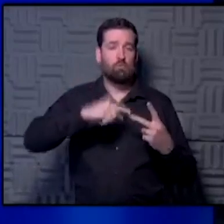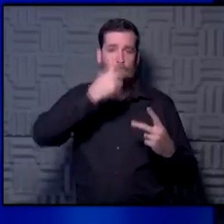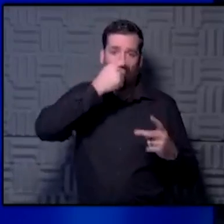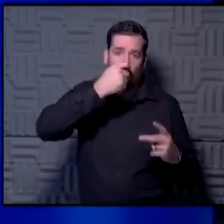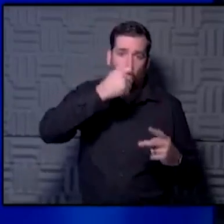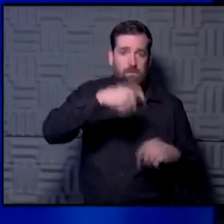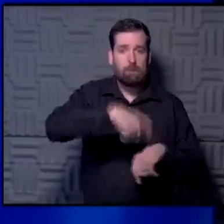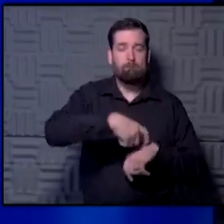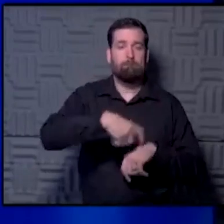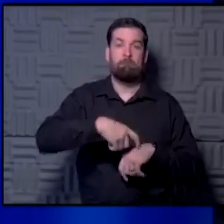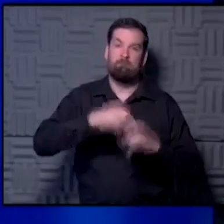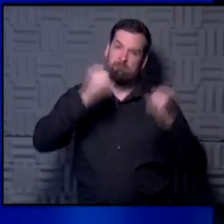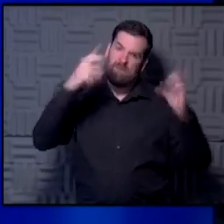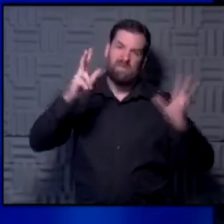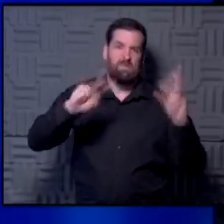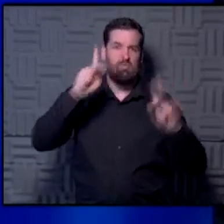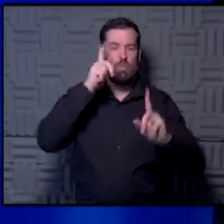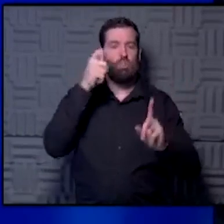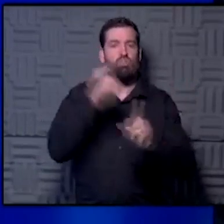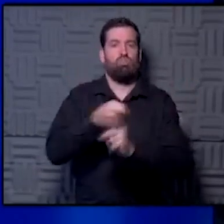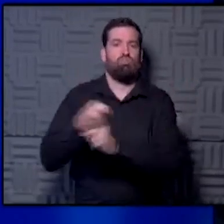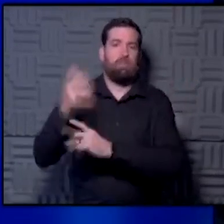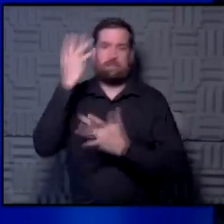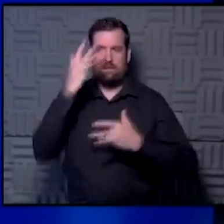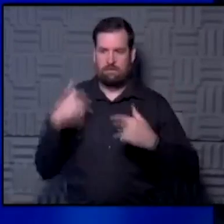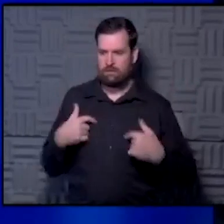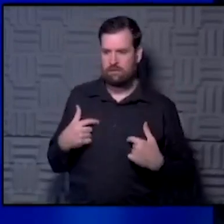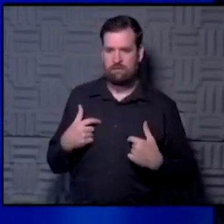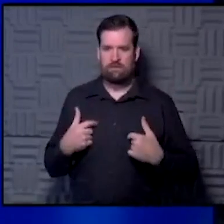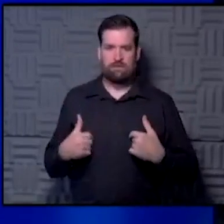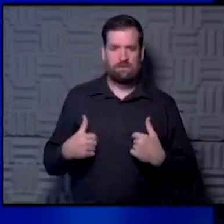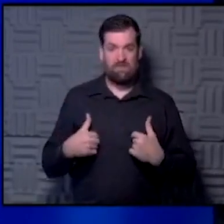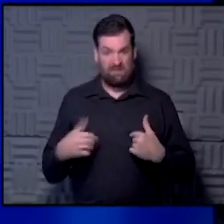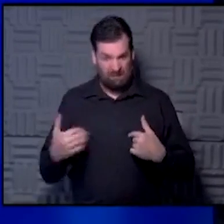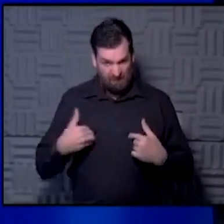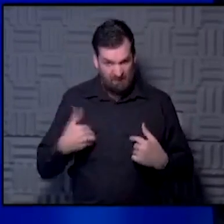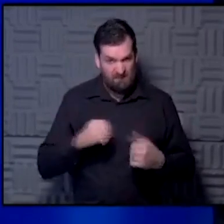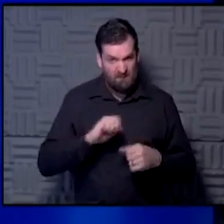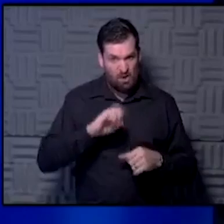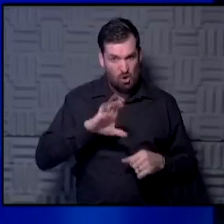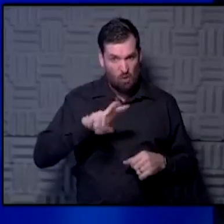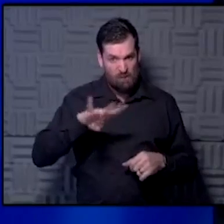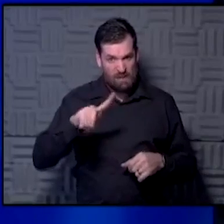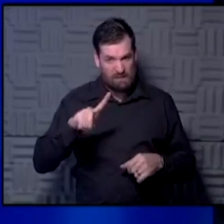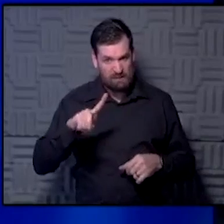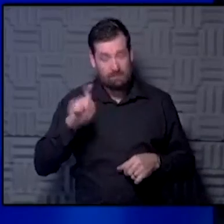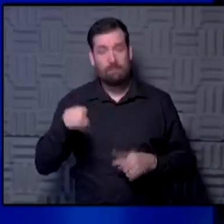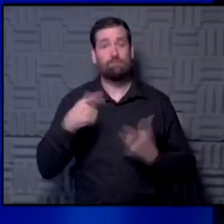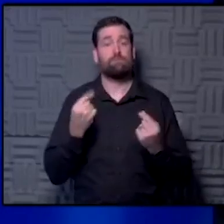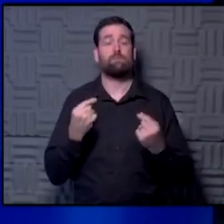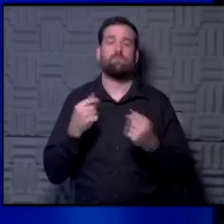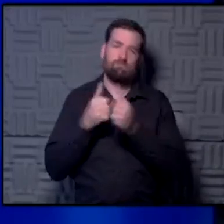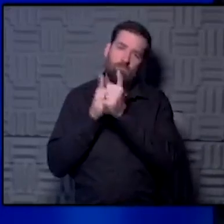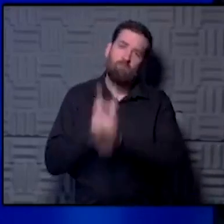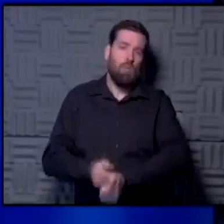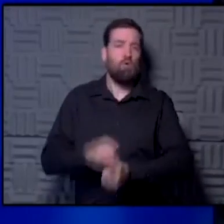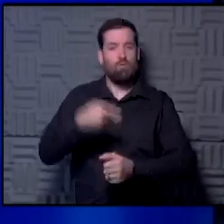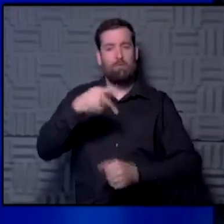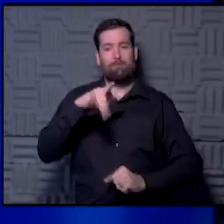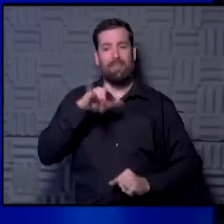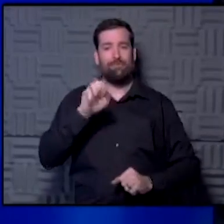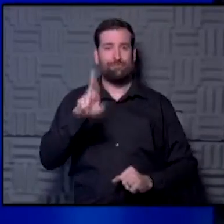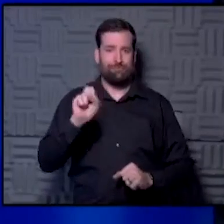arrives, a lot of us are going to be sick. And we're all going to be wondering, do I have COVID? And the thing we're going to have to do is follow the pillars of infection